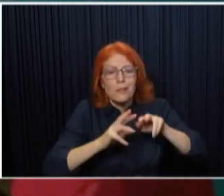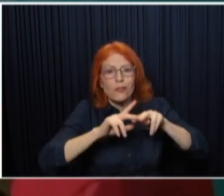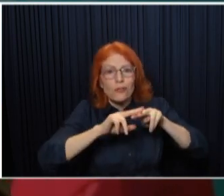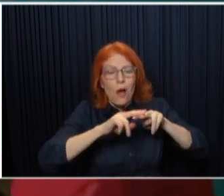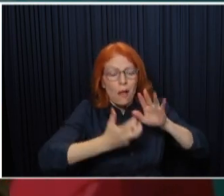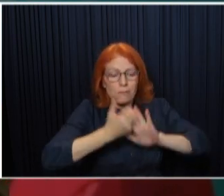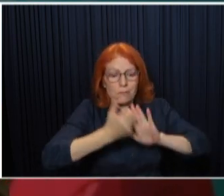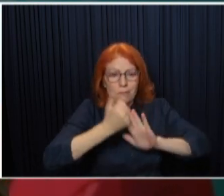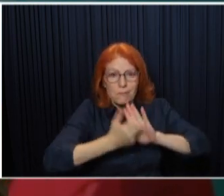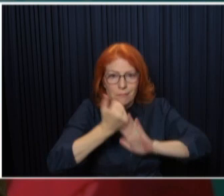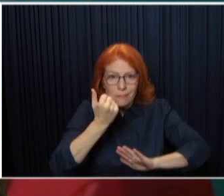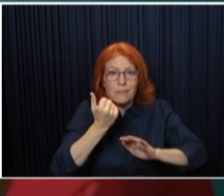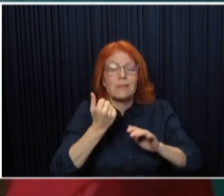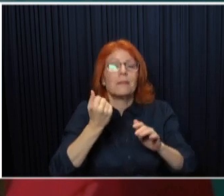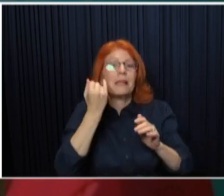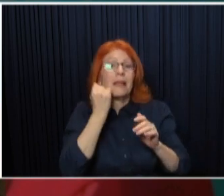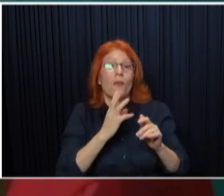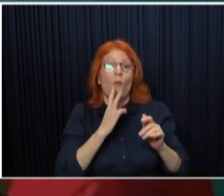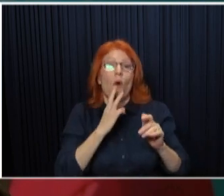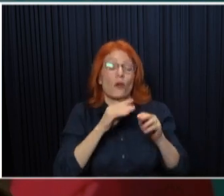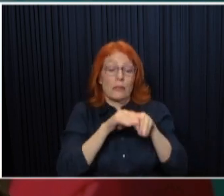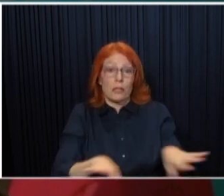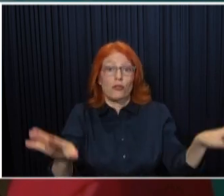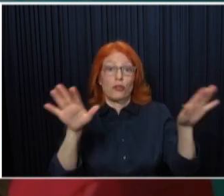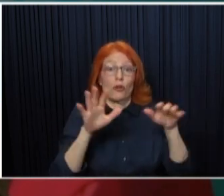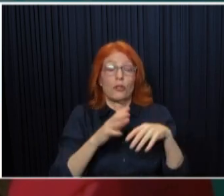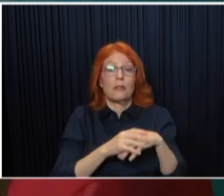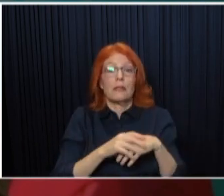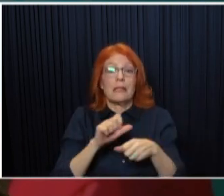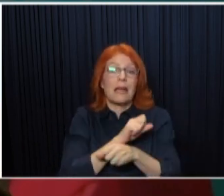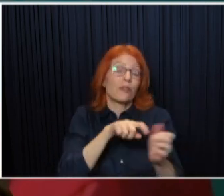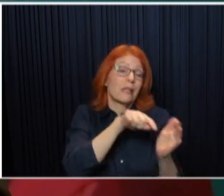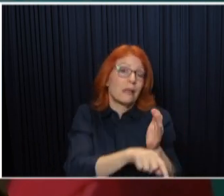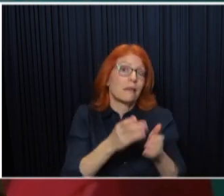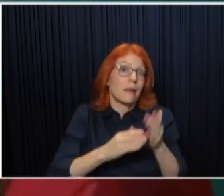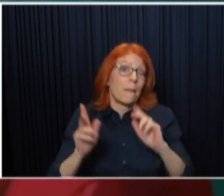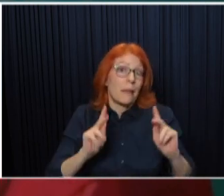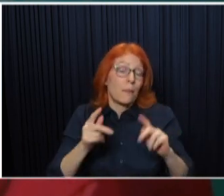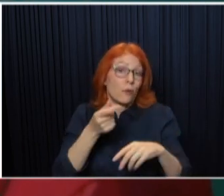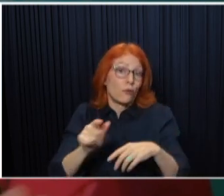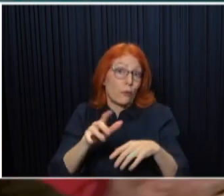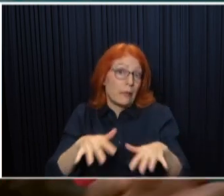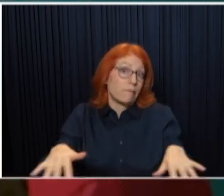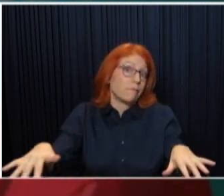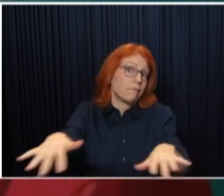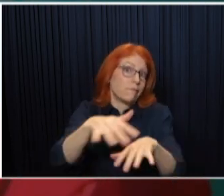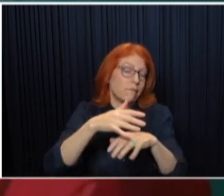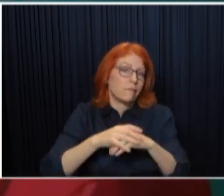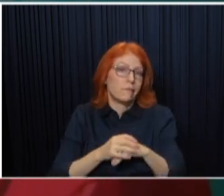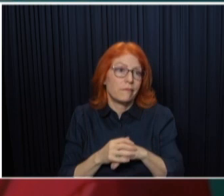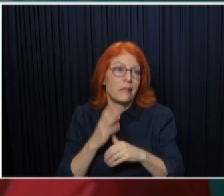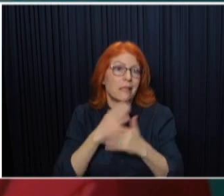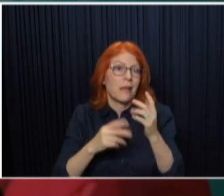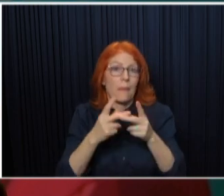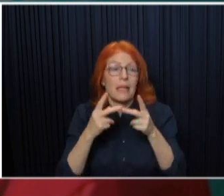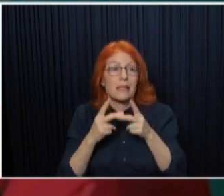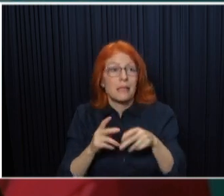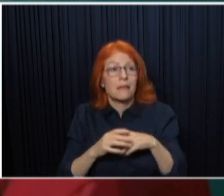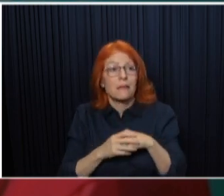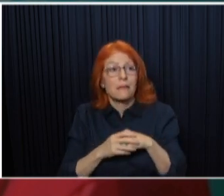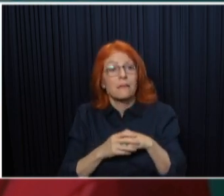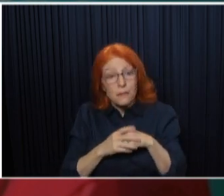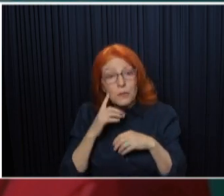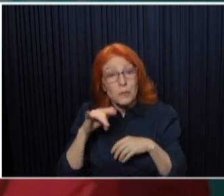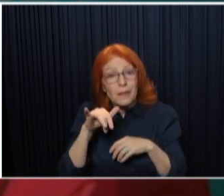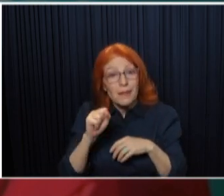of it if the water's discharged. It's actually killing some people's greens out in various places. So